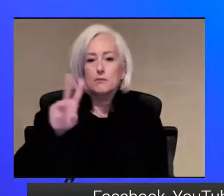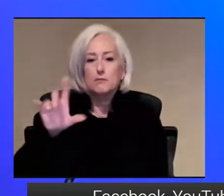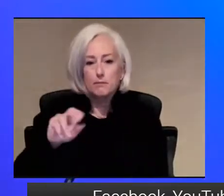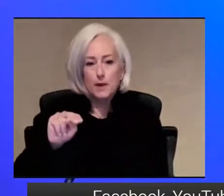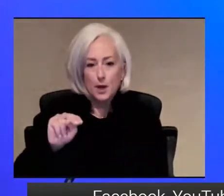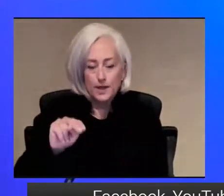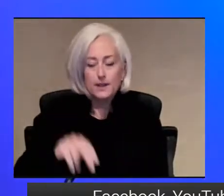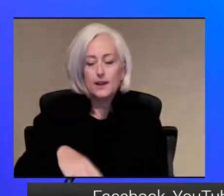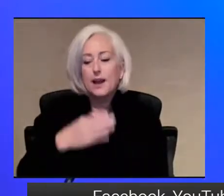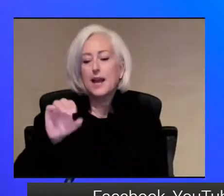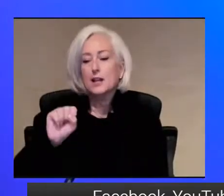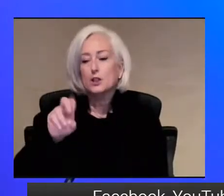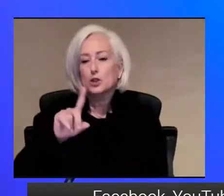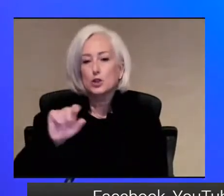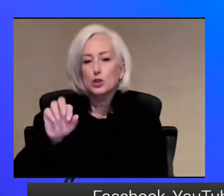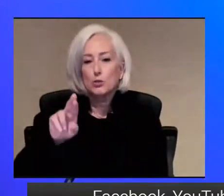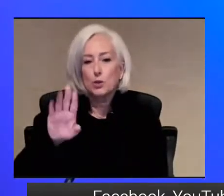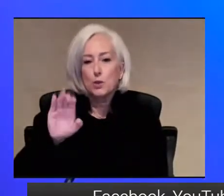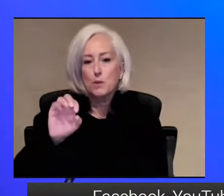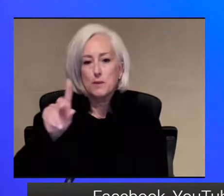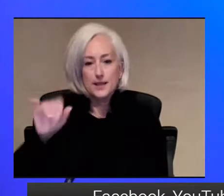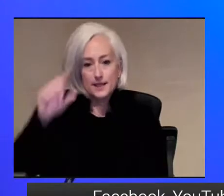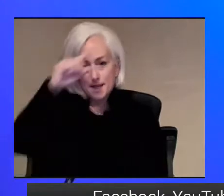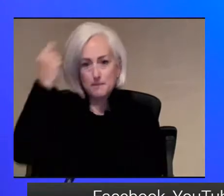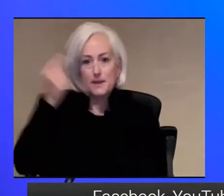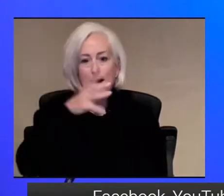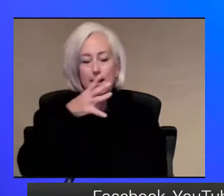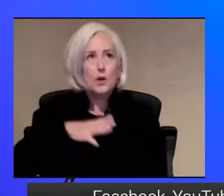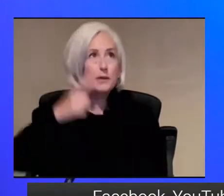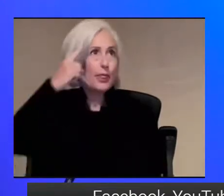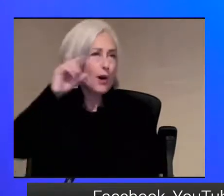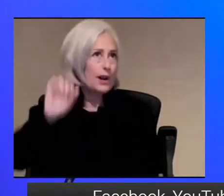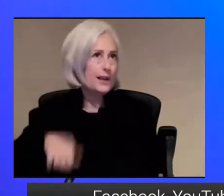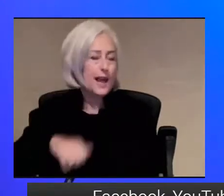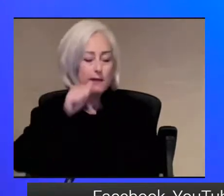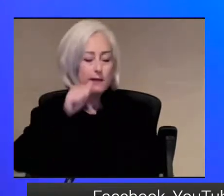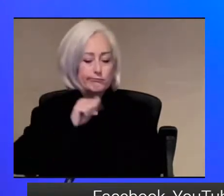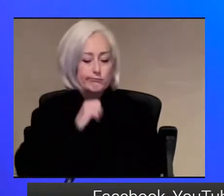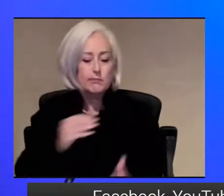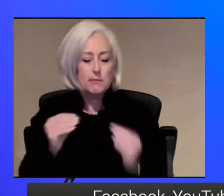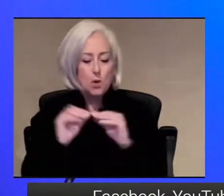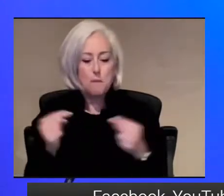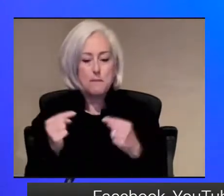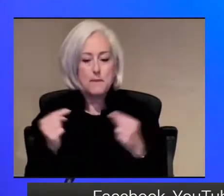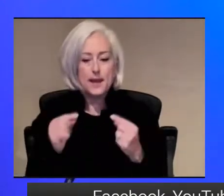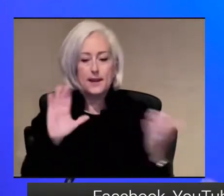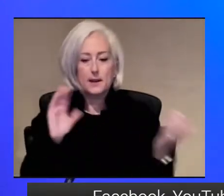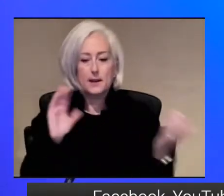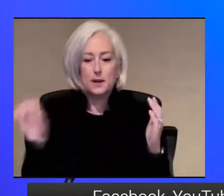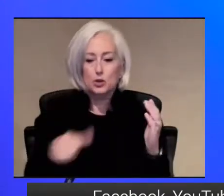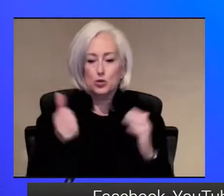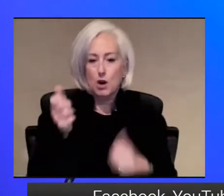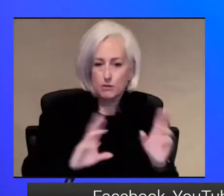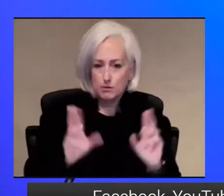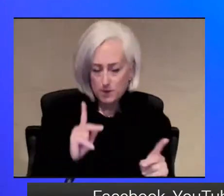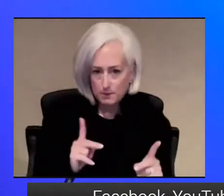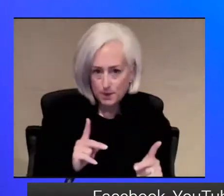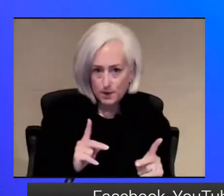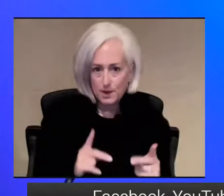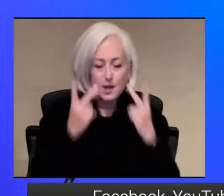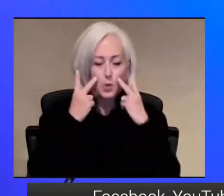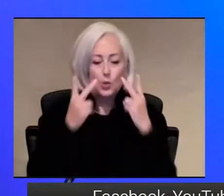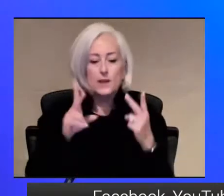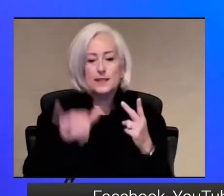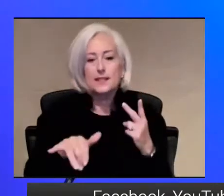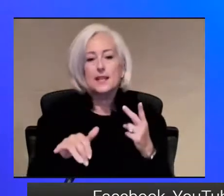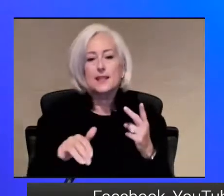women were thought to be able to endure more pain than any other woman in healthcare. And so we see that most often being a bias. Even